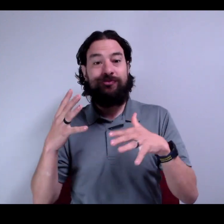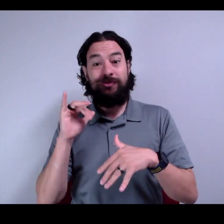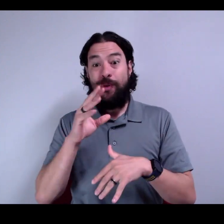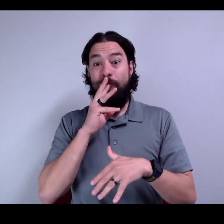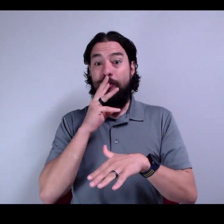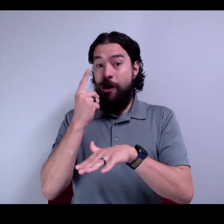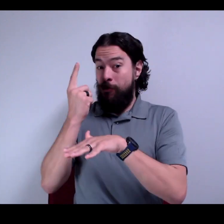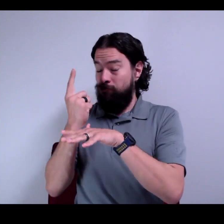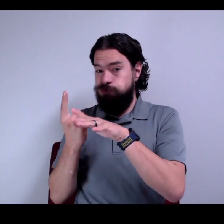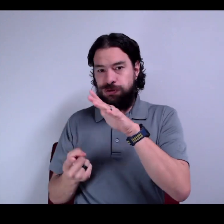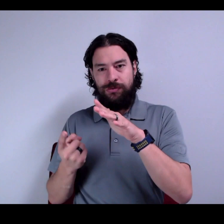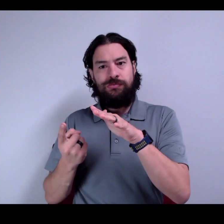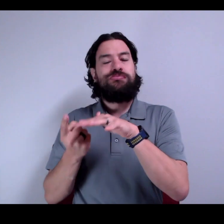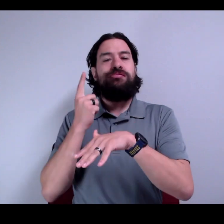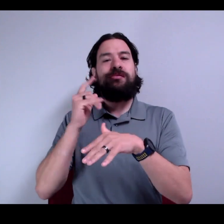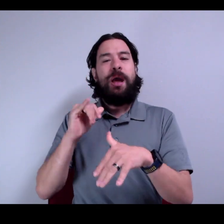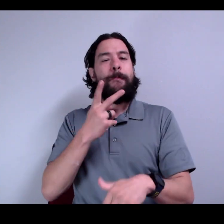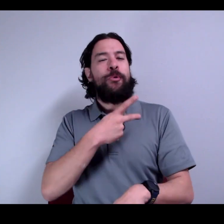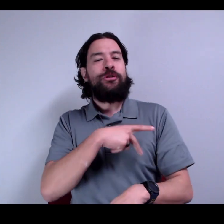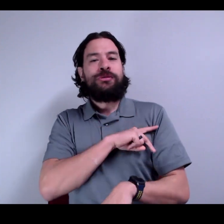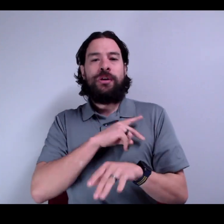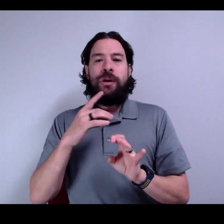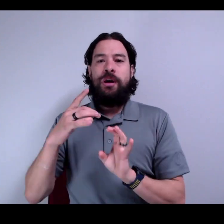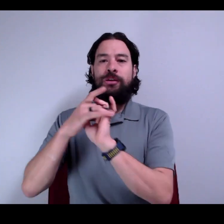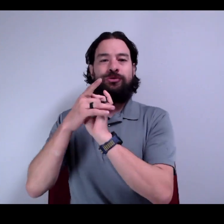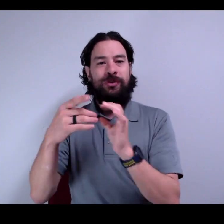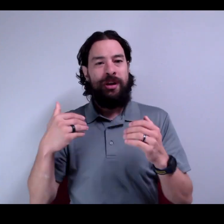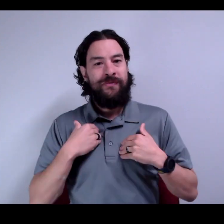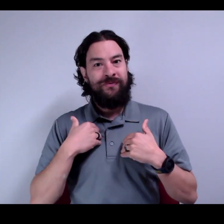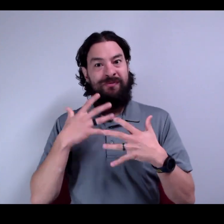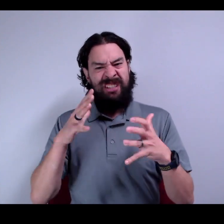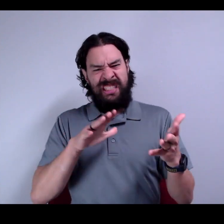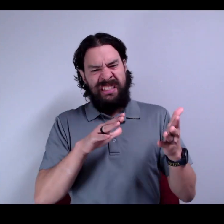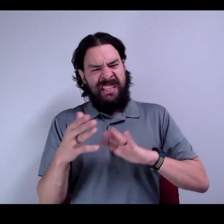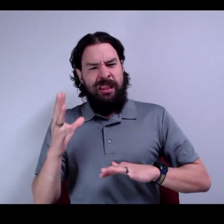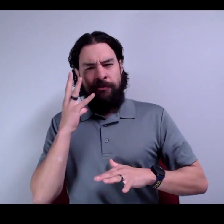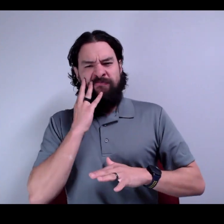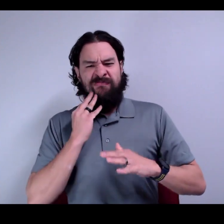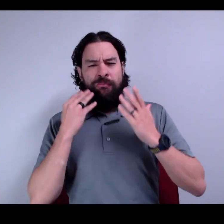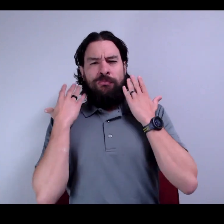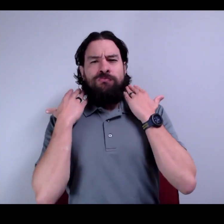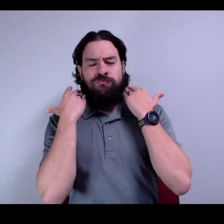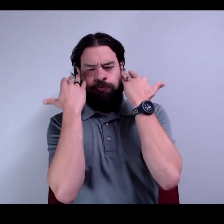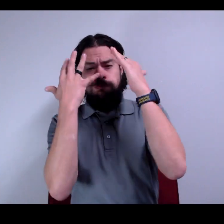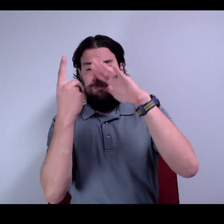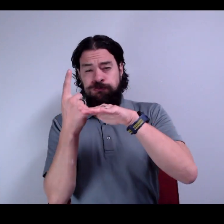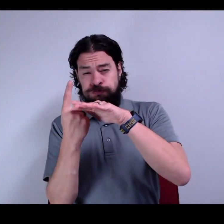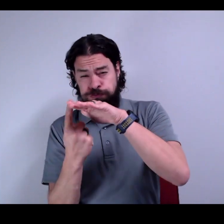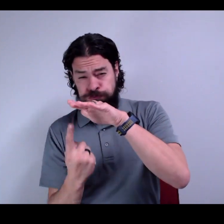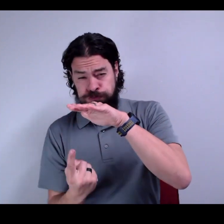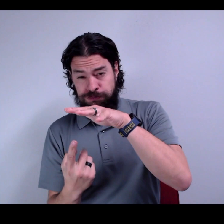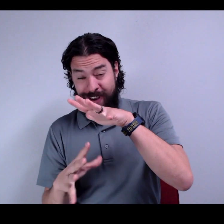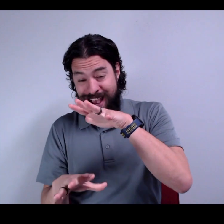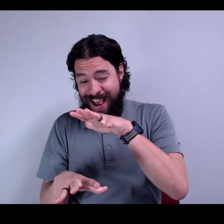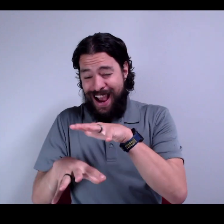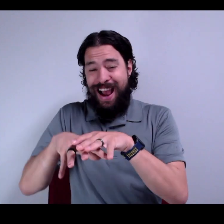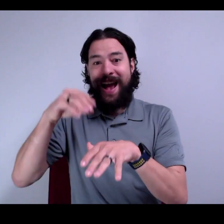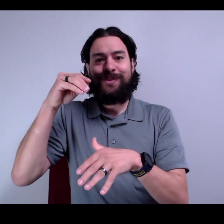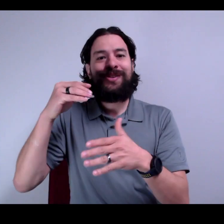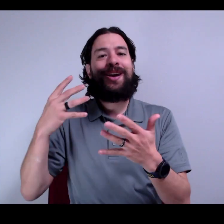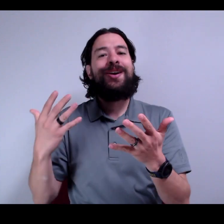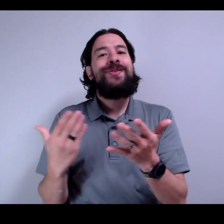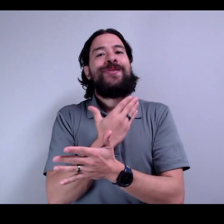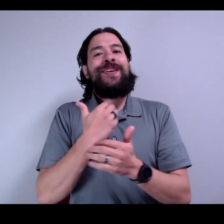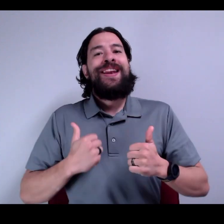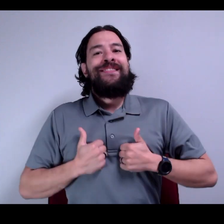into the water becomes this personal connection you now have to his death. And in coming out of the water, you, so to speak, come